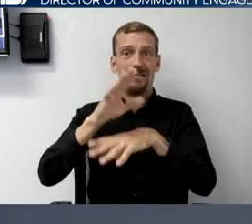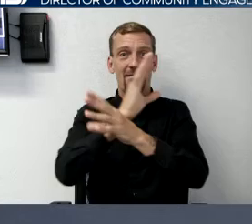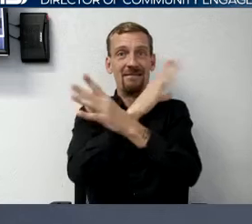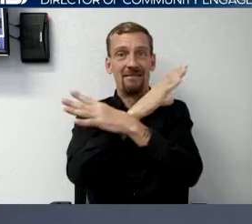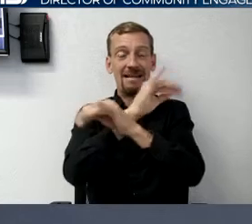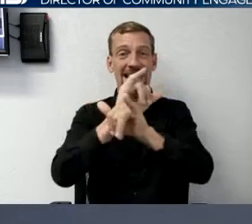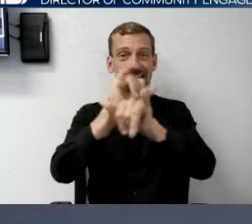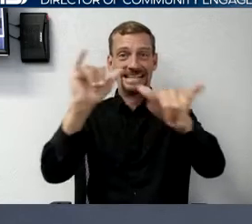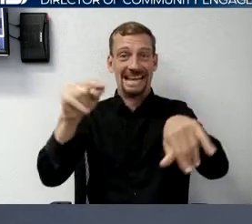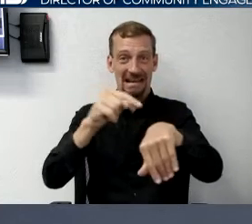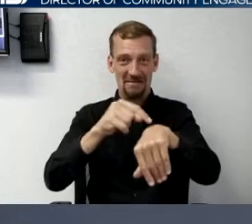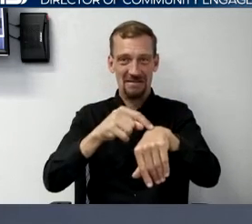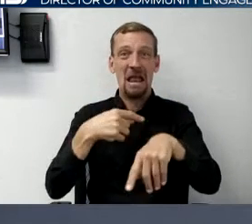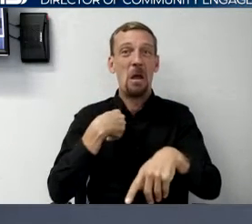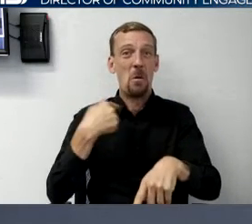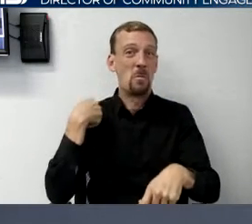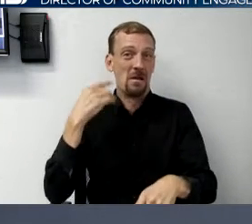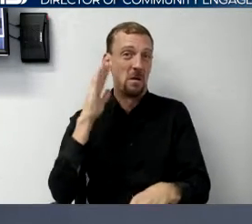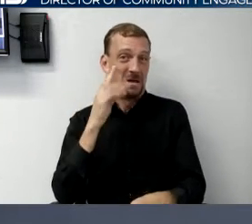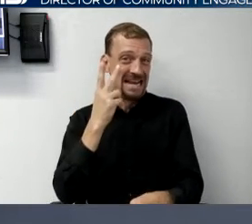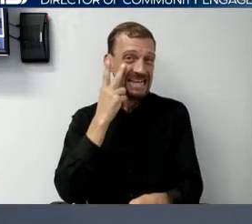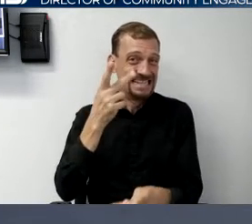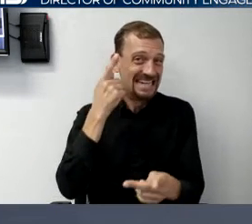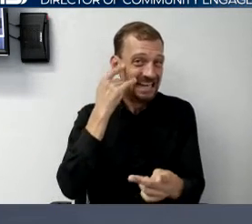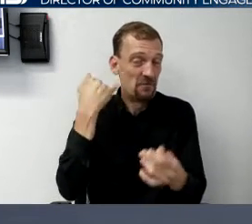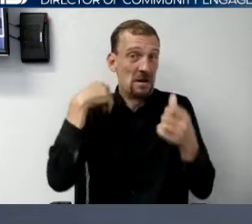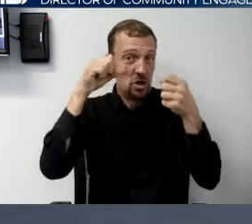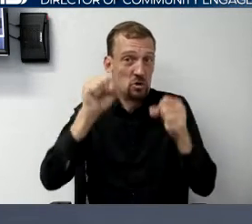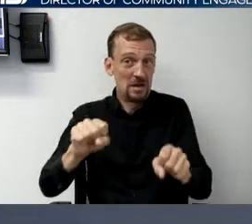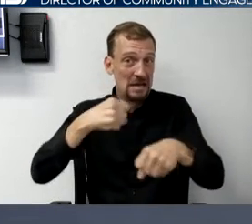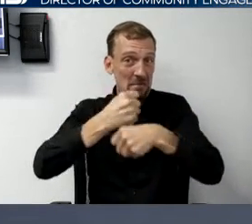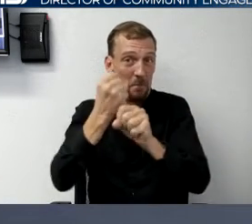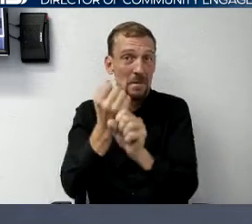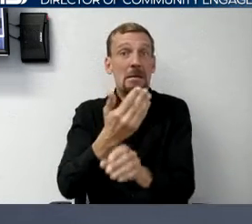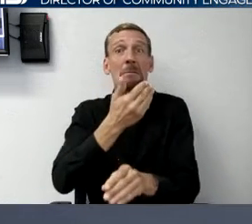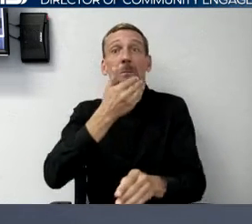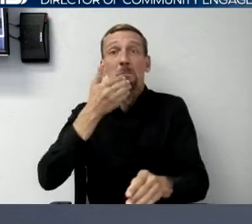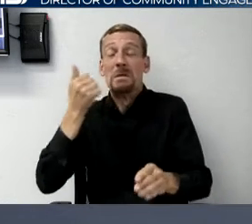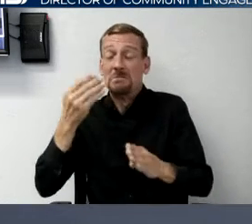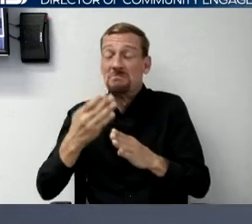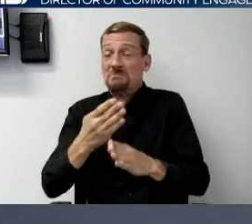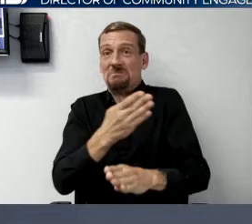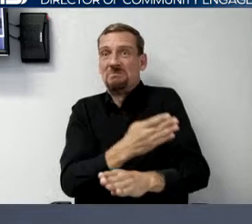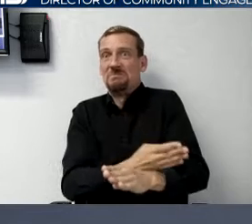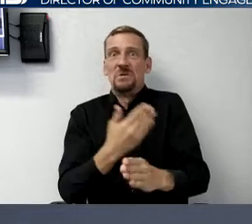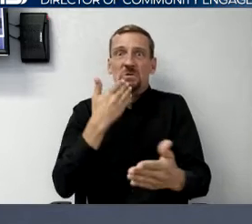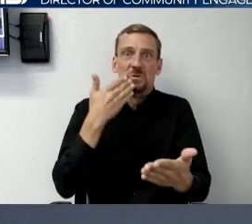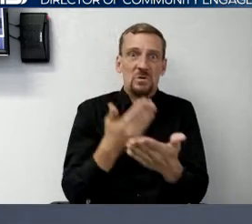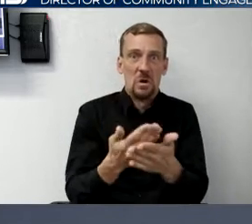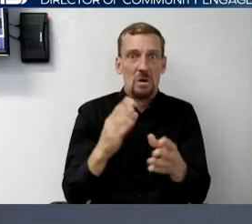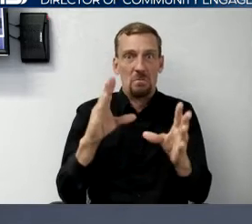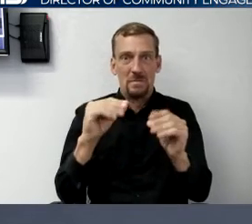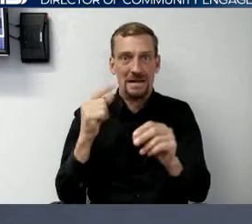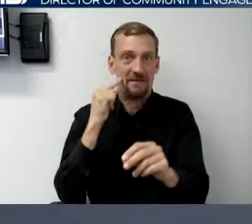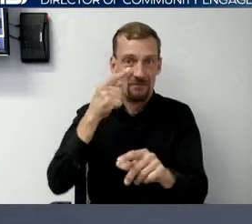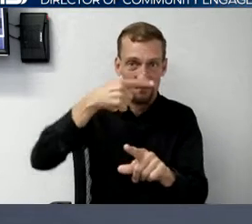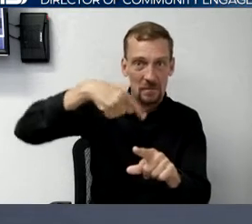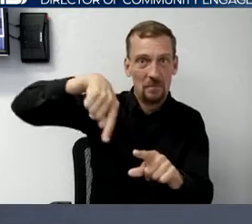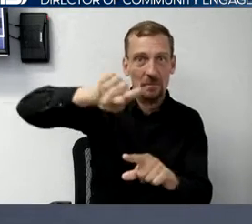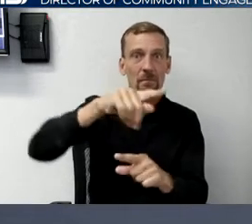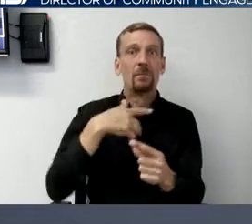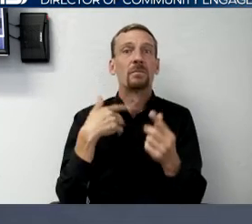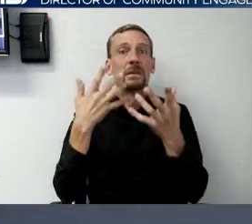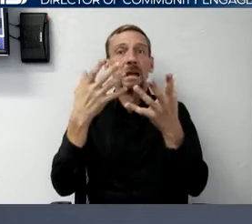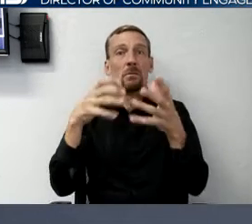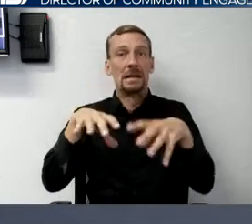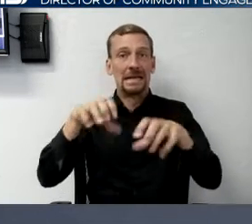something different for us, and we're going to do our best to make sure that this is a very engaging meeting. So I want to take just a minute and thank all of